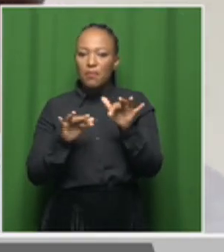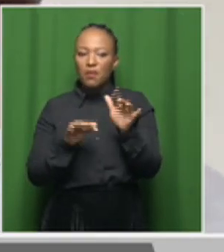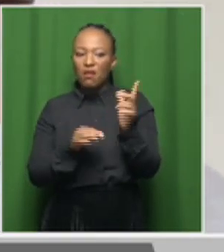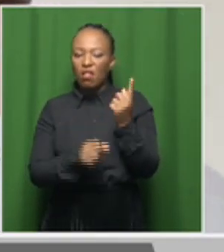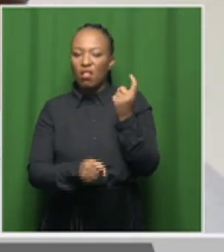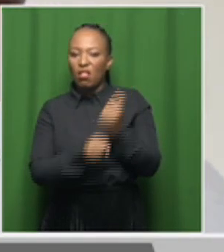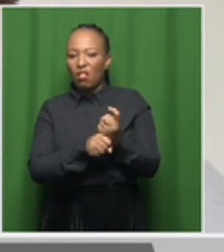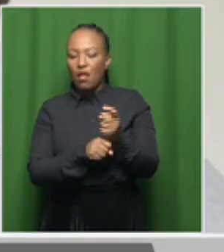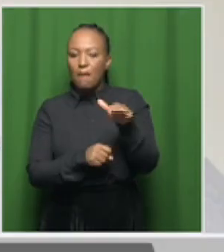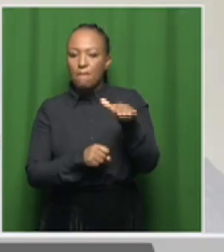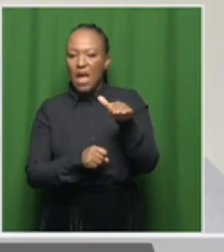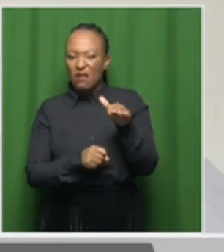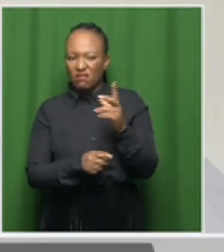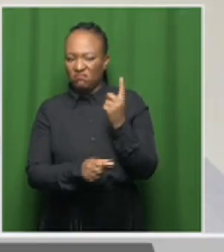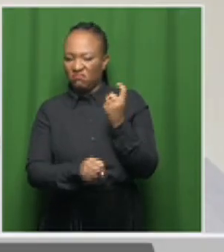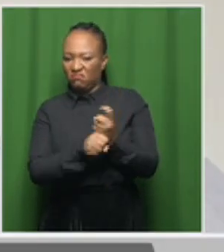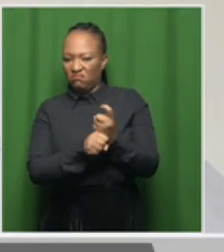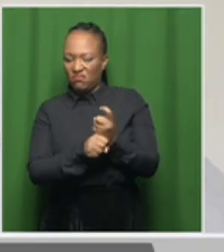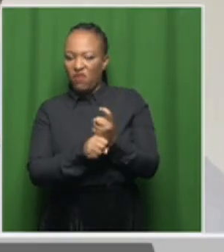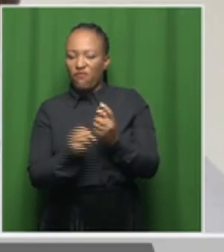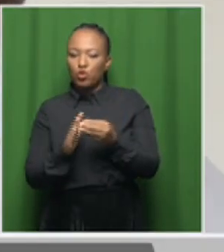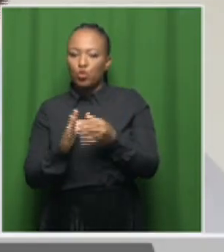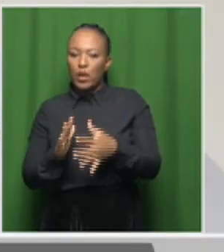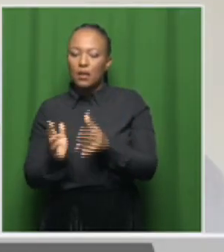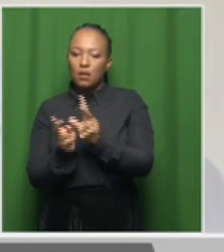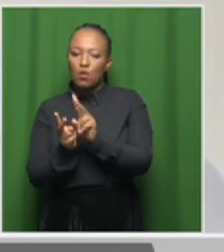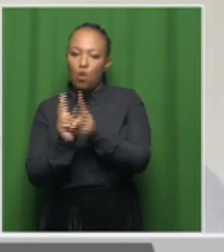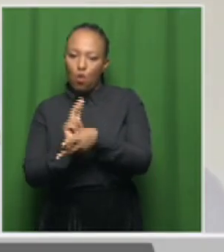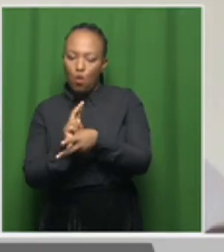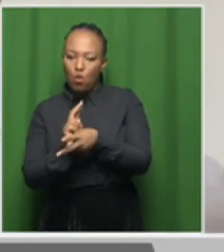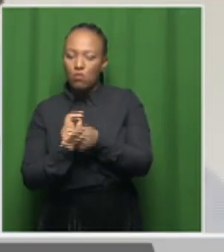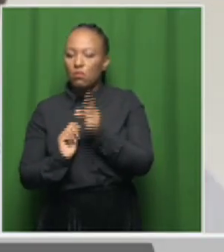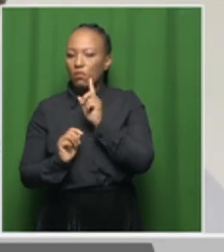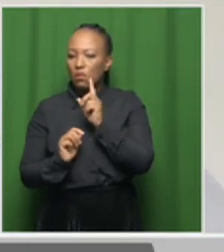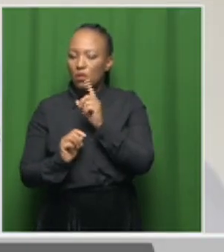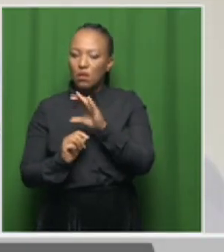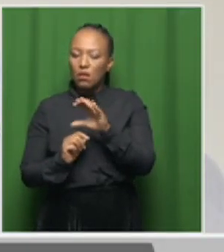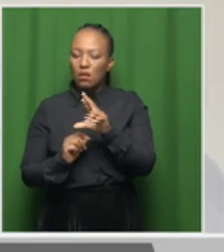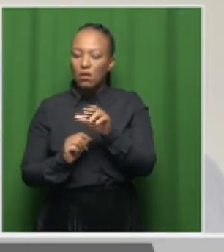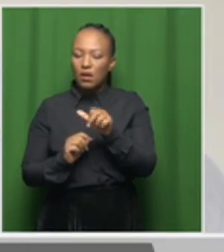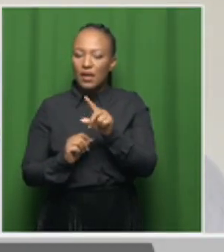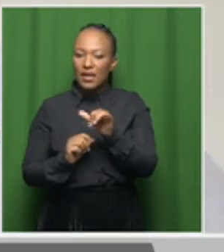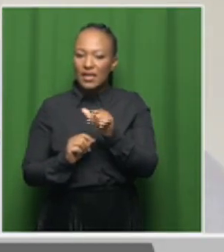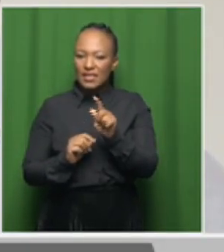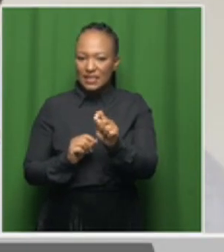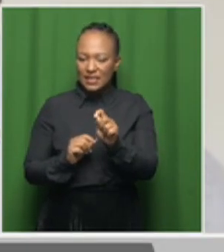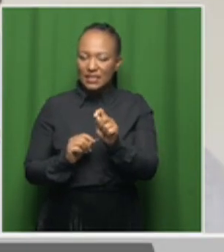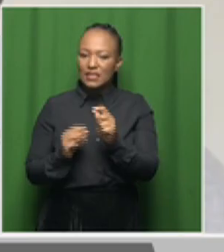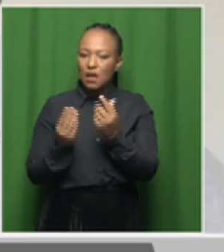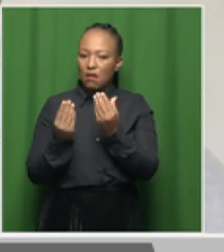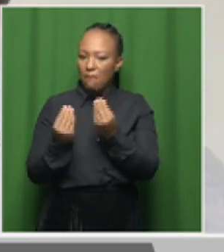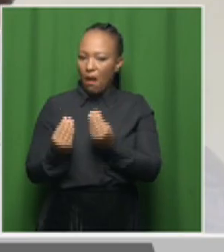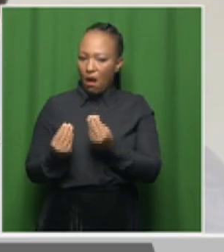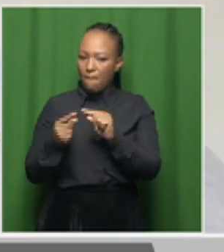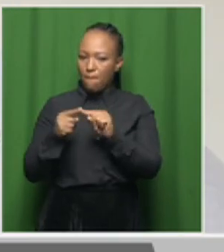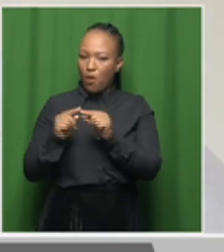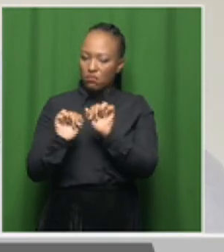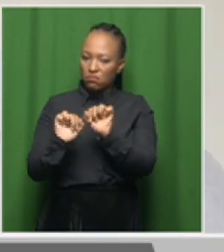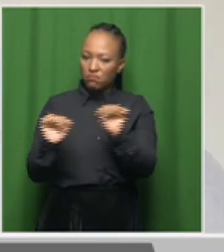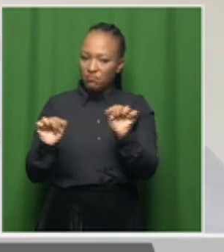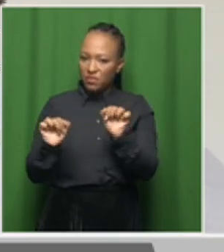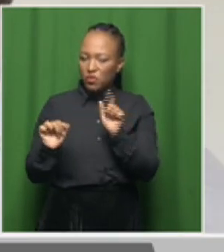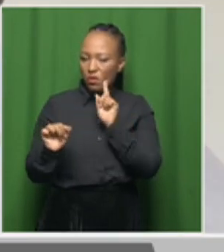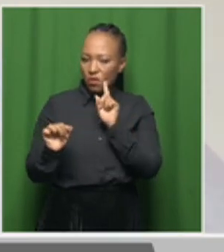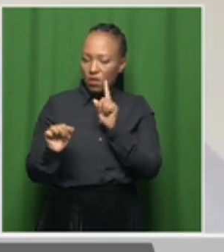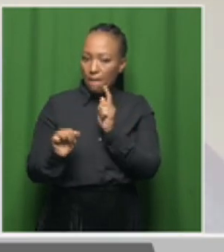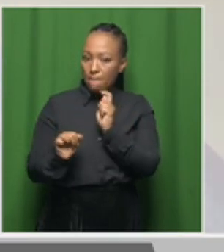the banks to actually access a student loan. They then look at your credit score, they look at other means in which to basically gauge if you can pay, and